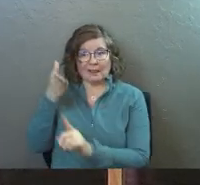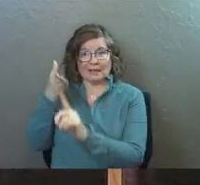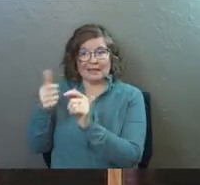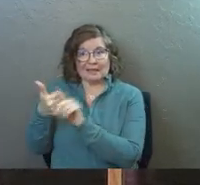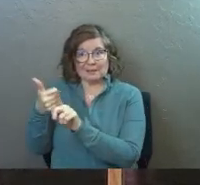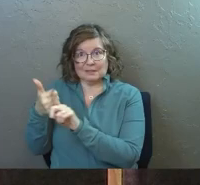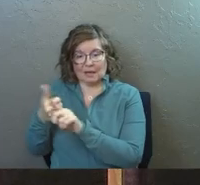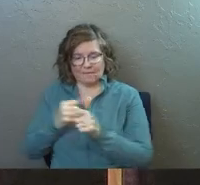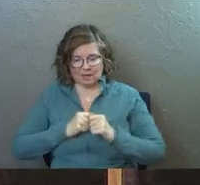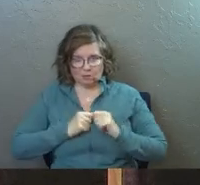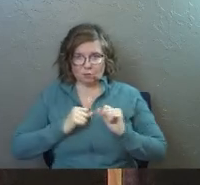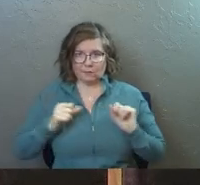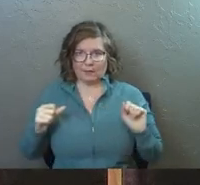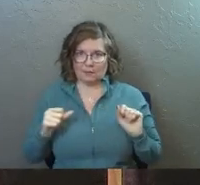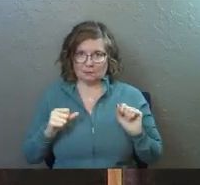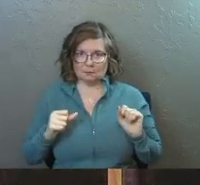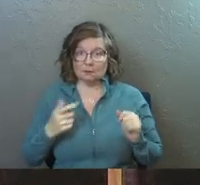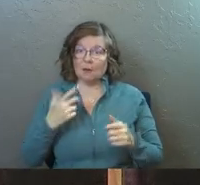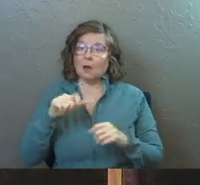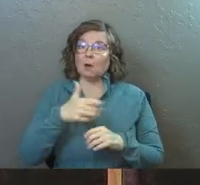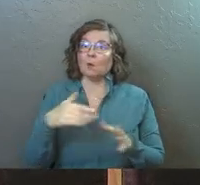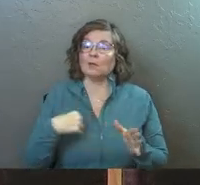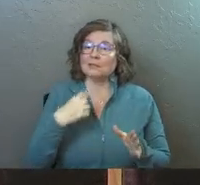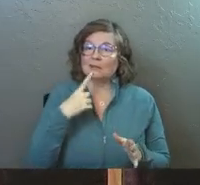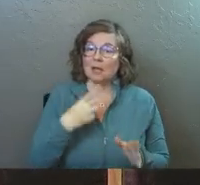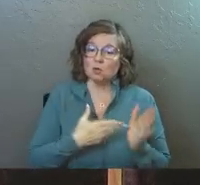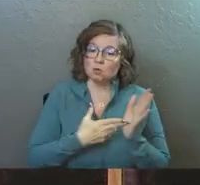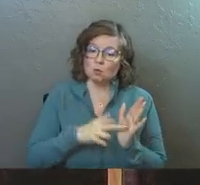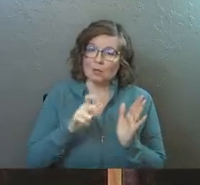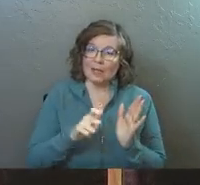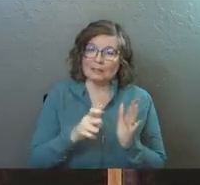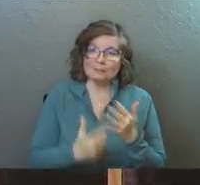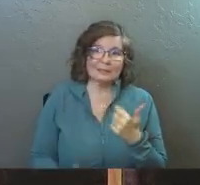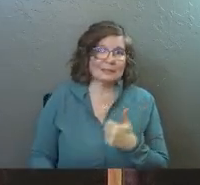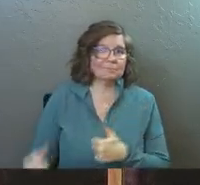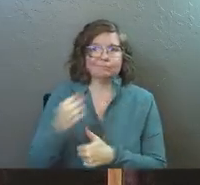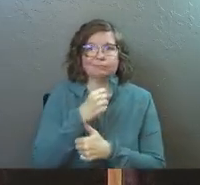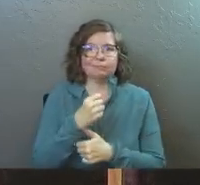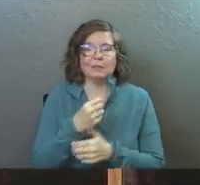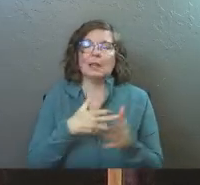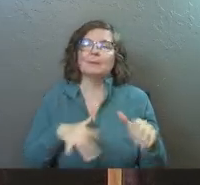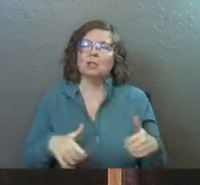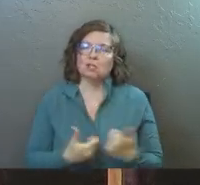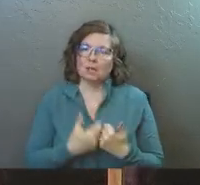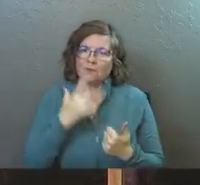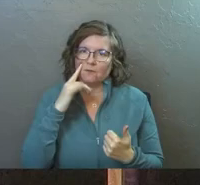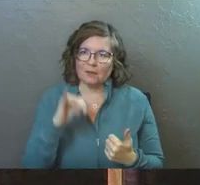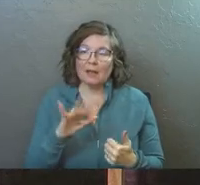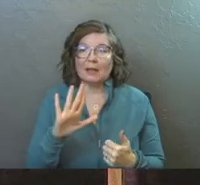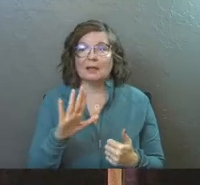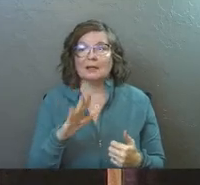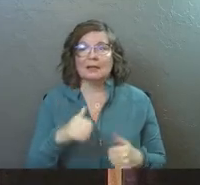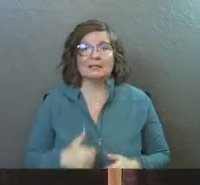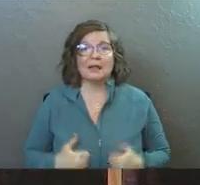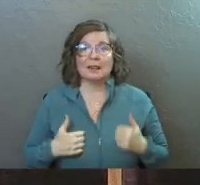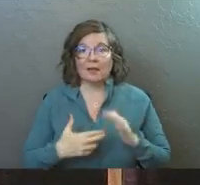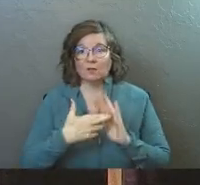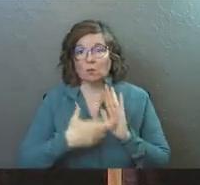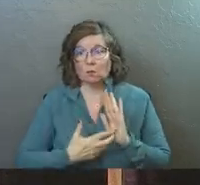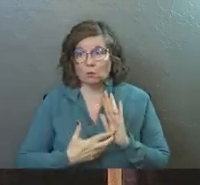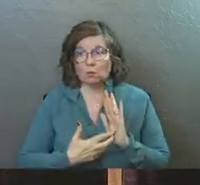he's revealed himself to be. Another way to say it is truth has to be your number one. Let me challenge you to that. Just as a life